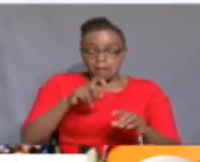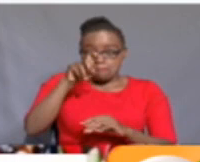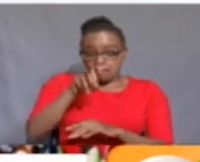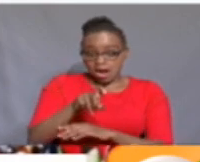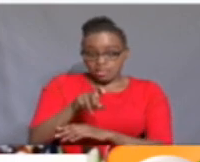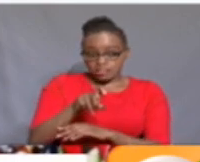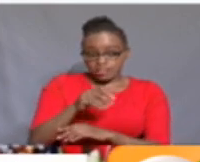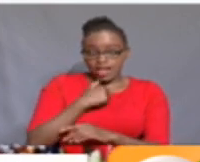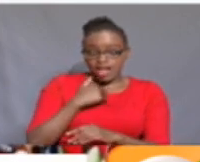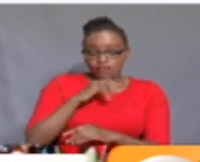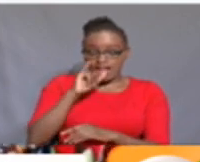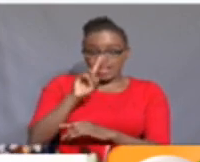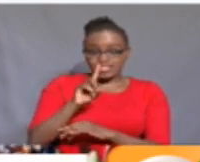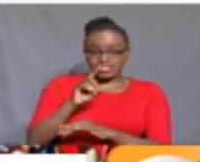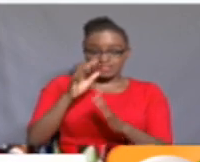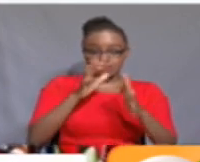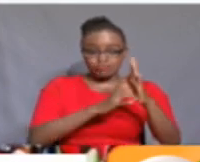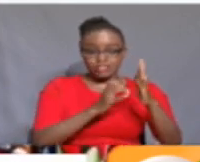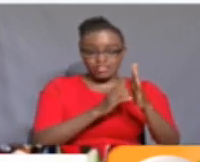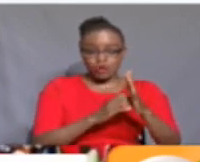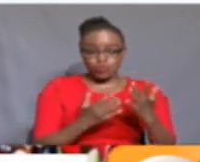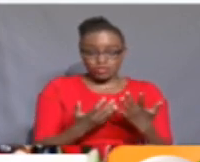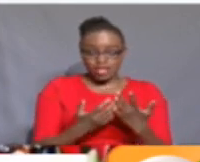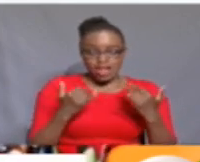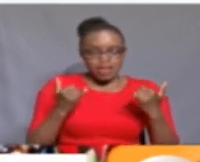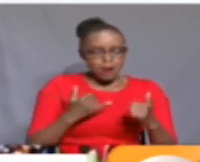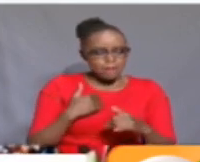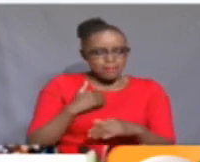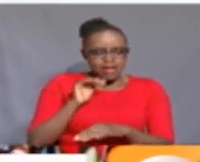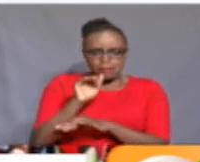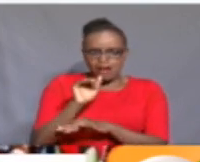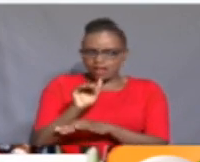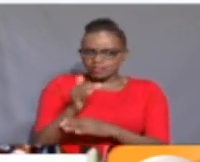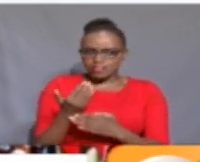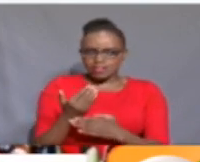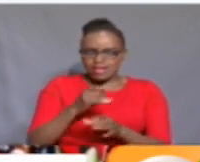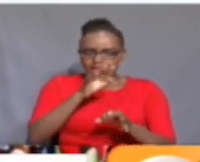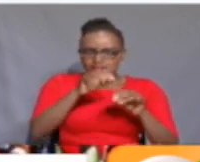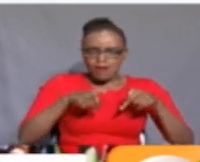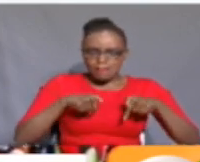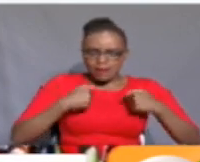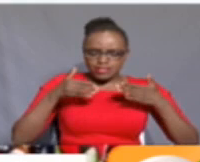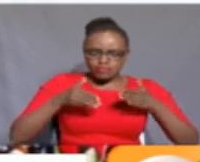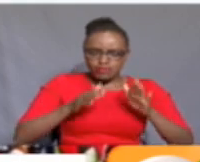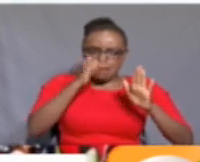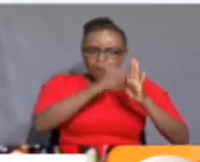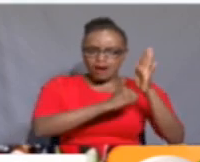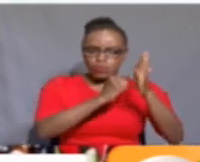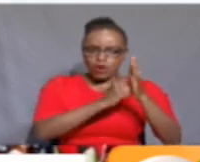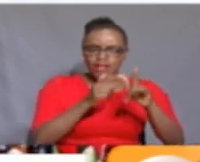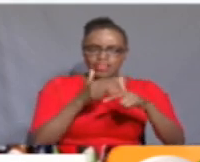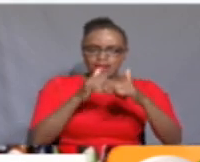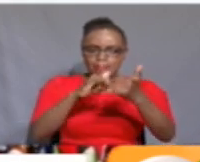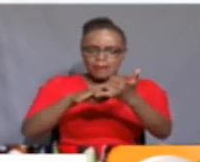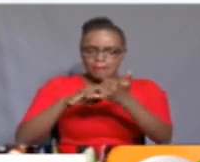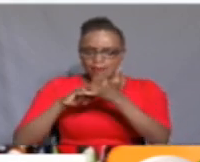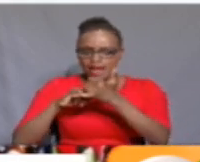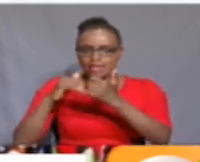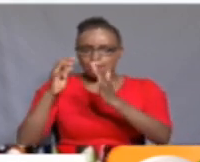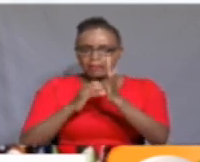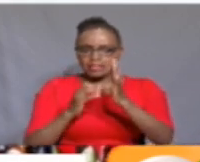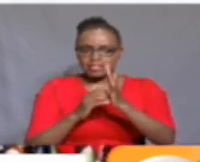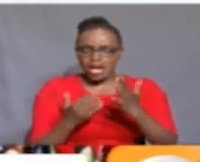niwe na ID ya Machakos. Sasa nauliza, kama nimezaliwa Makueni na nikaolewa